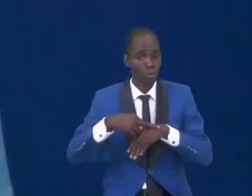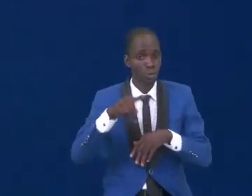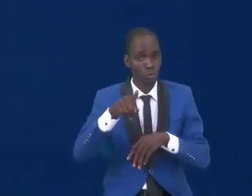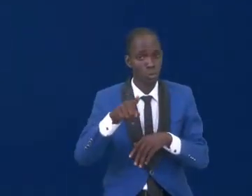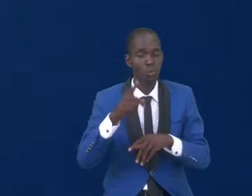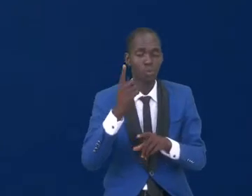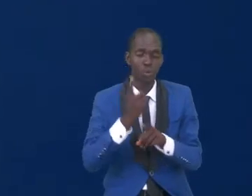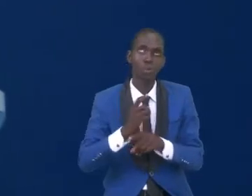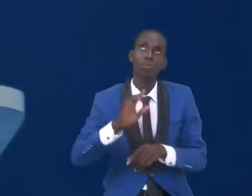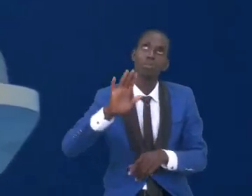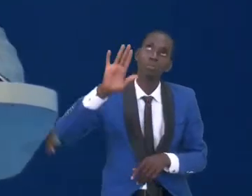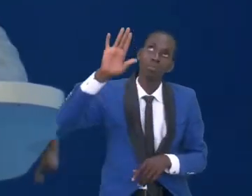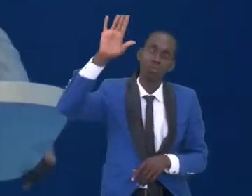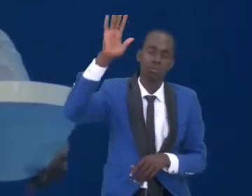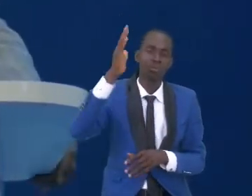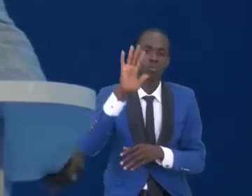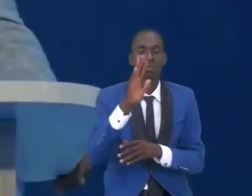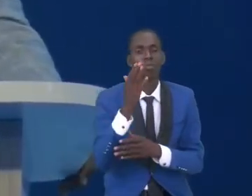stand up.